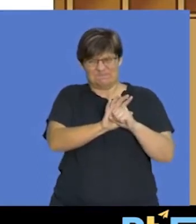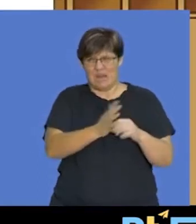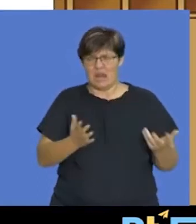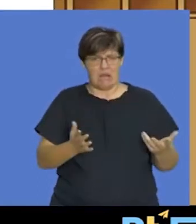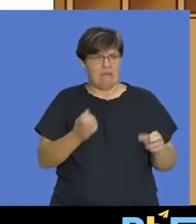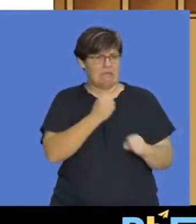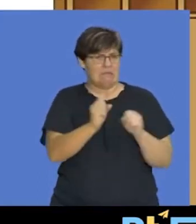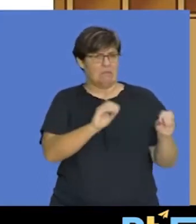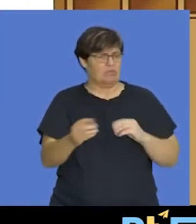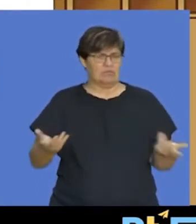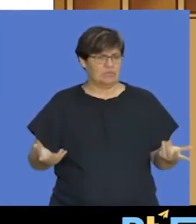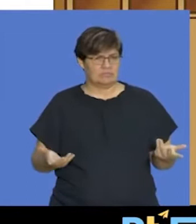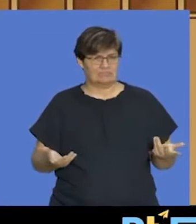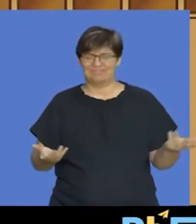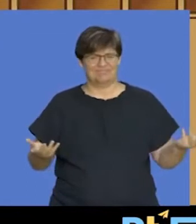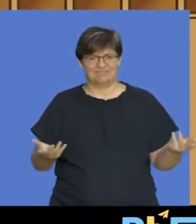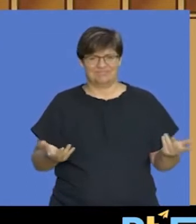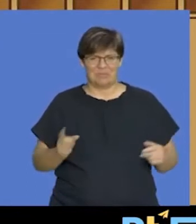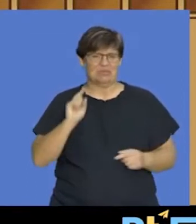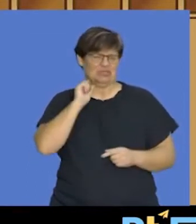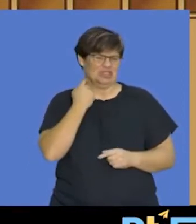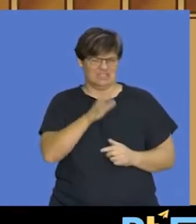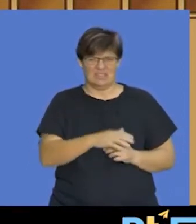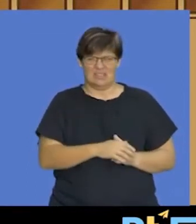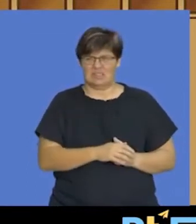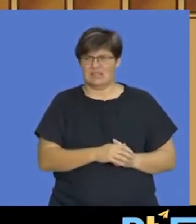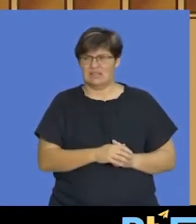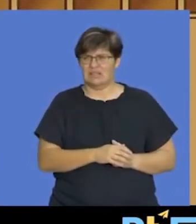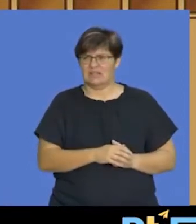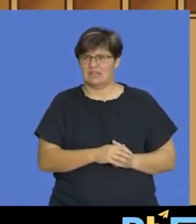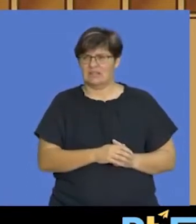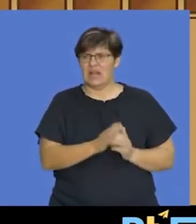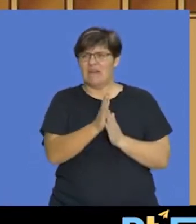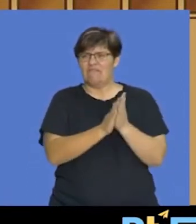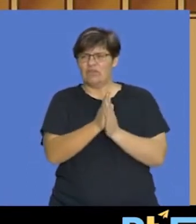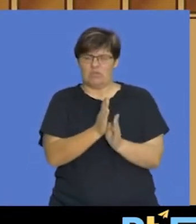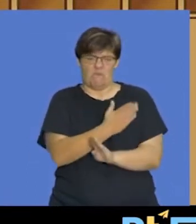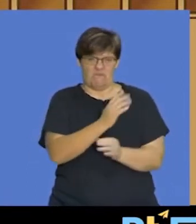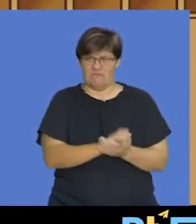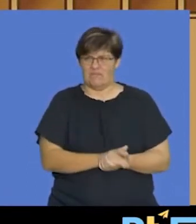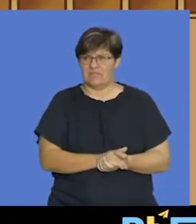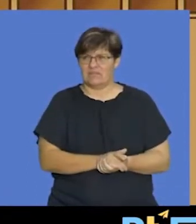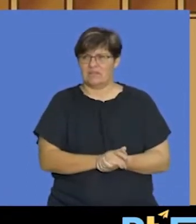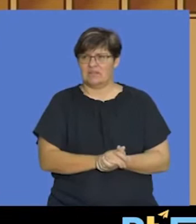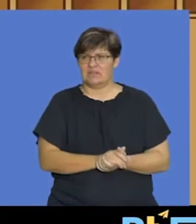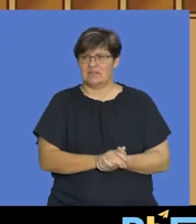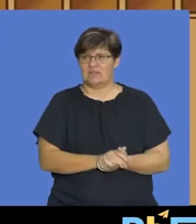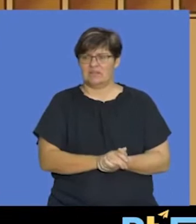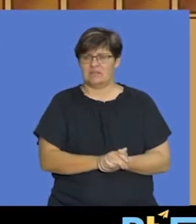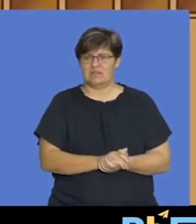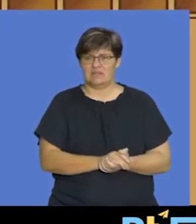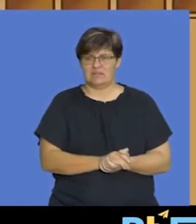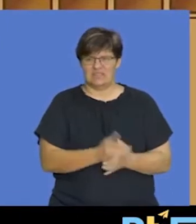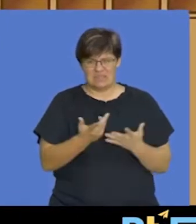Oof. He might never move. So you know what we're going to do? We're going to cheat a little bit. We're going to get rid of some of the friction. There we